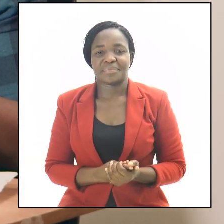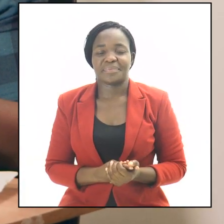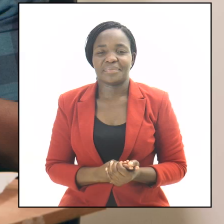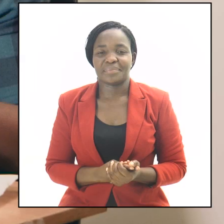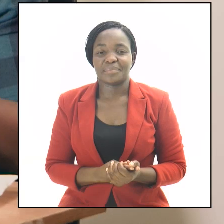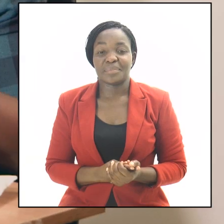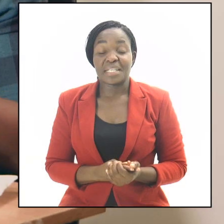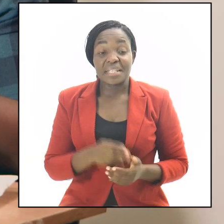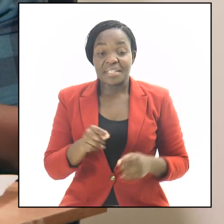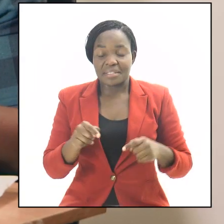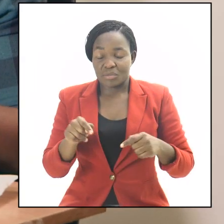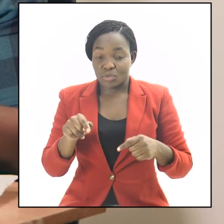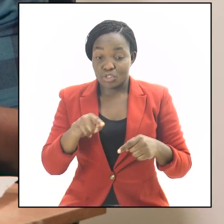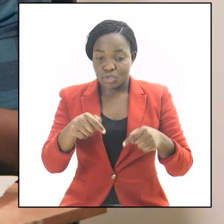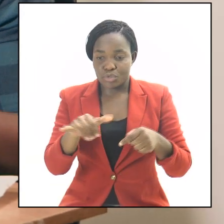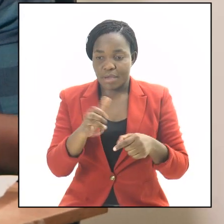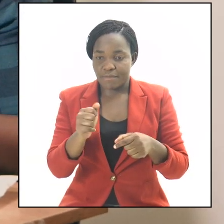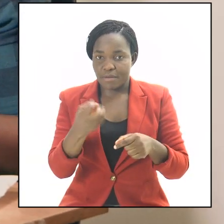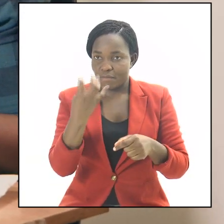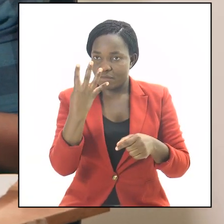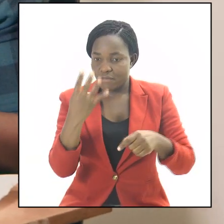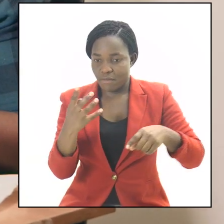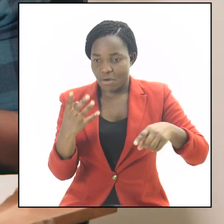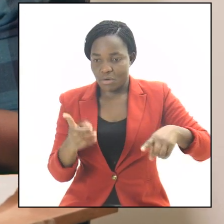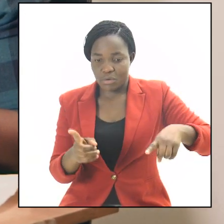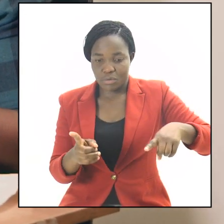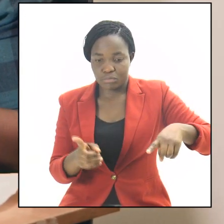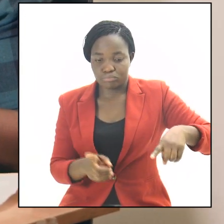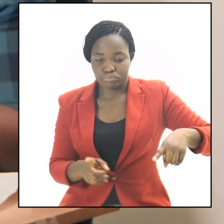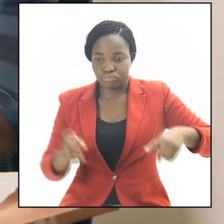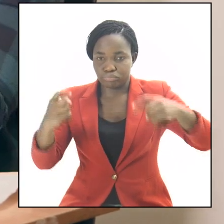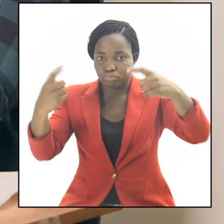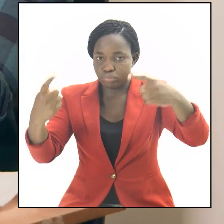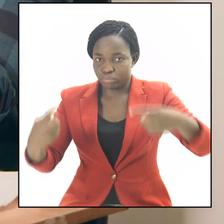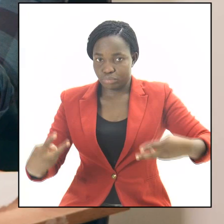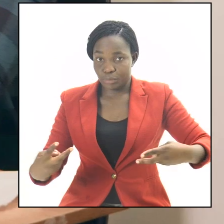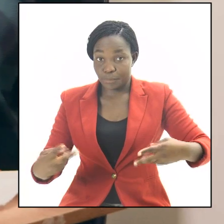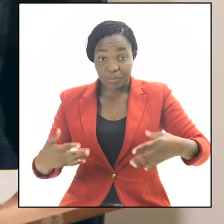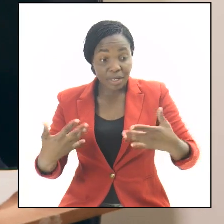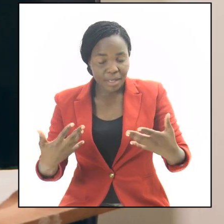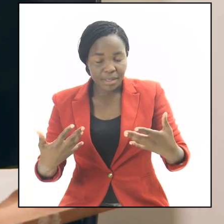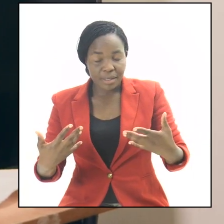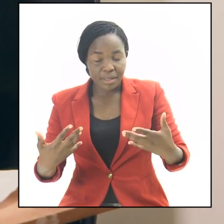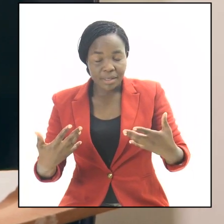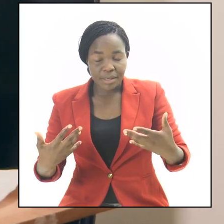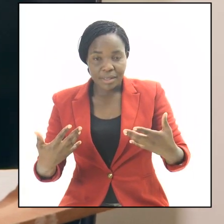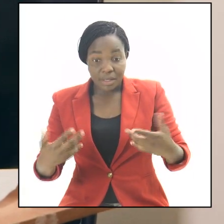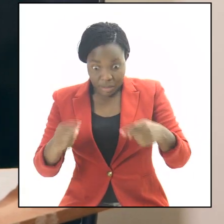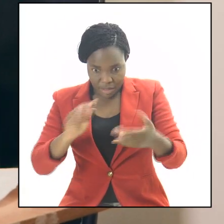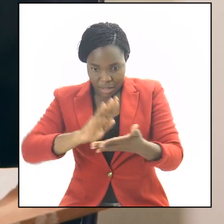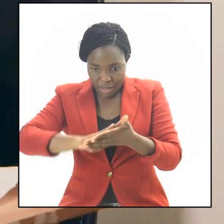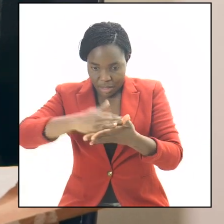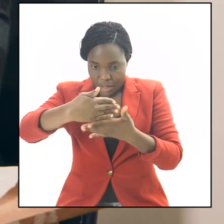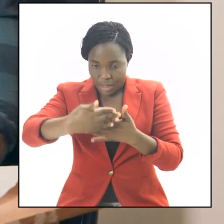Parallelograms are figures with 4 sides. So let's see. The shape of my